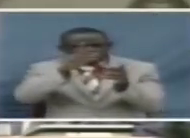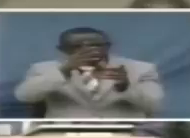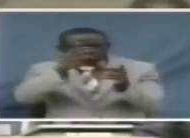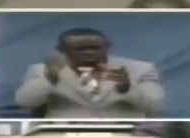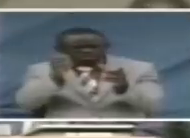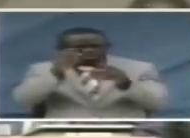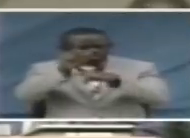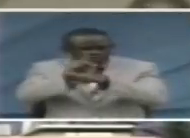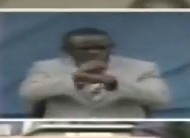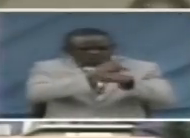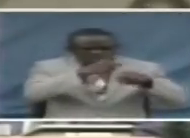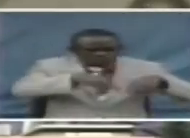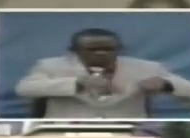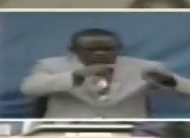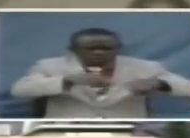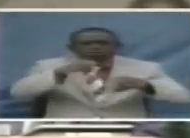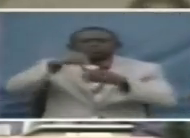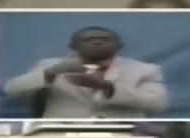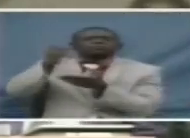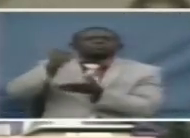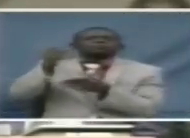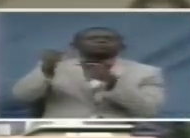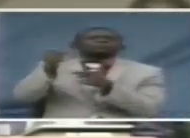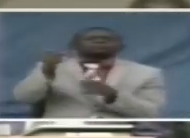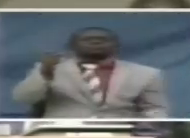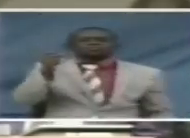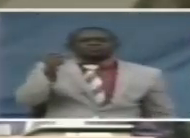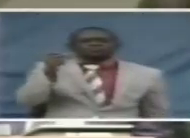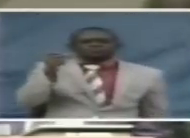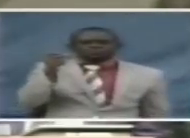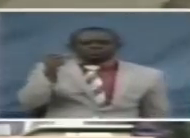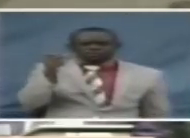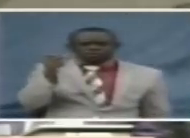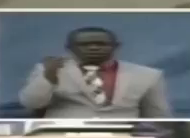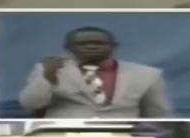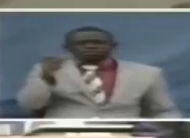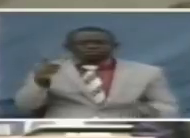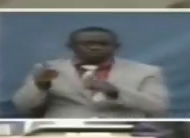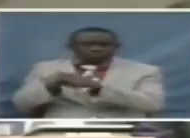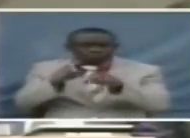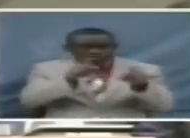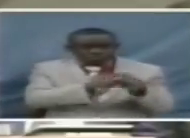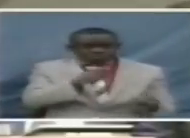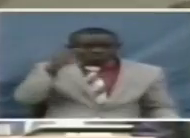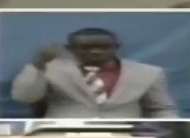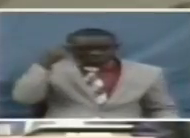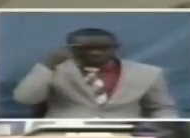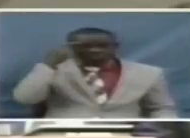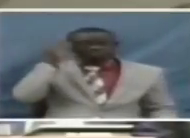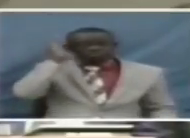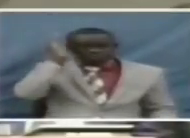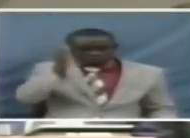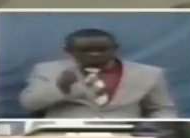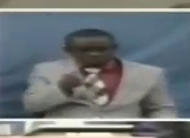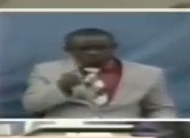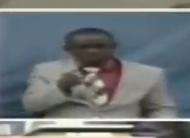the C400, the L400 project. To complement these efforts, government will further